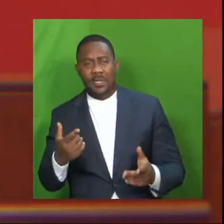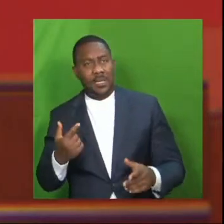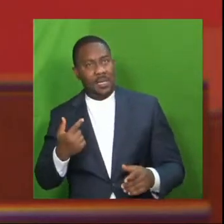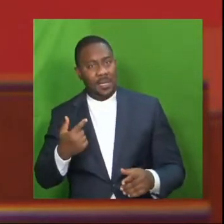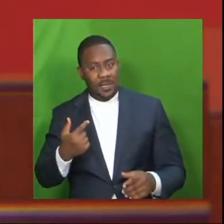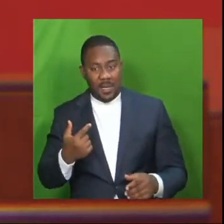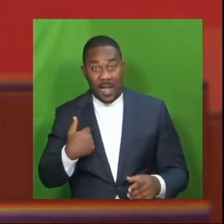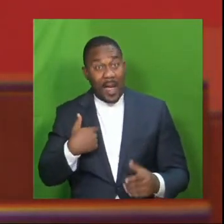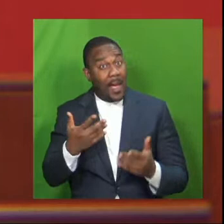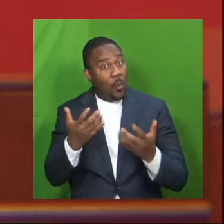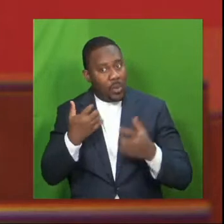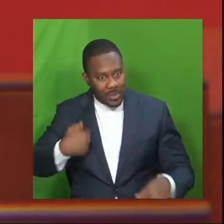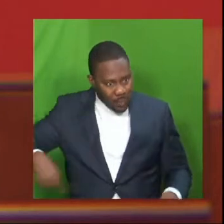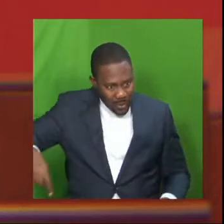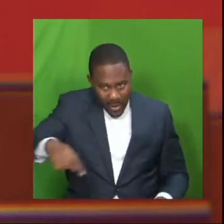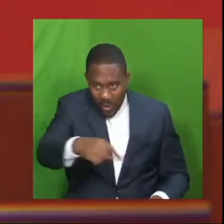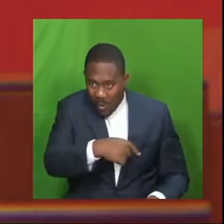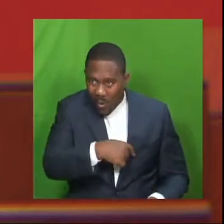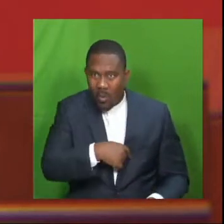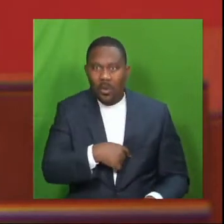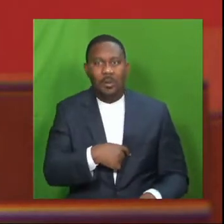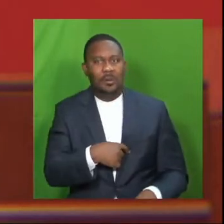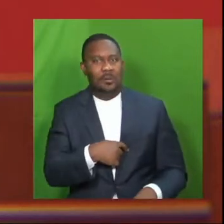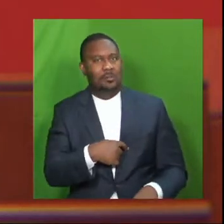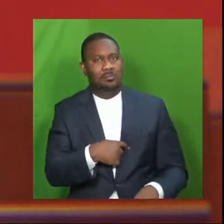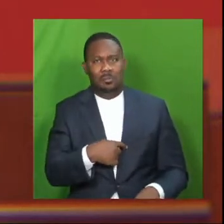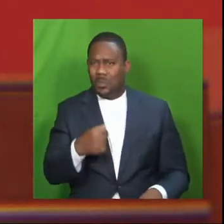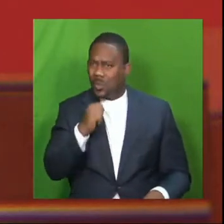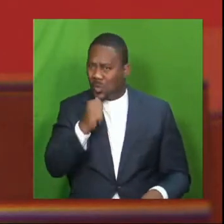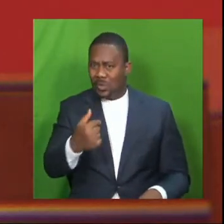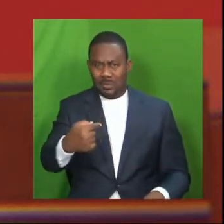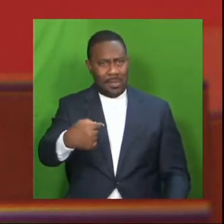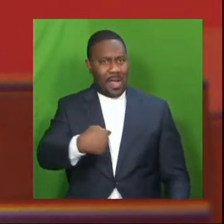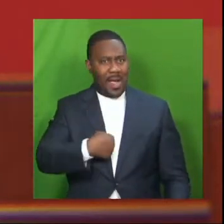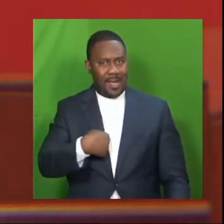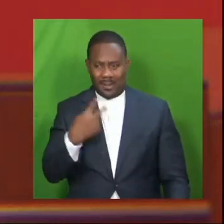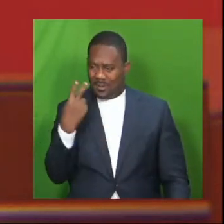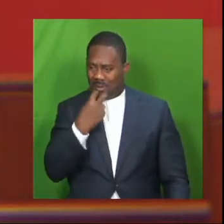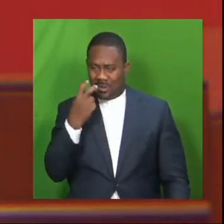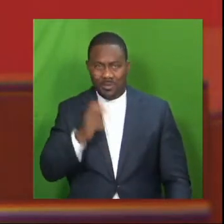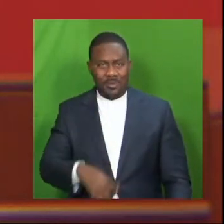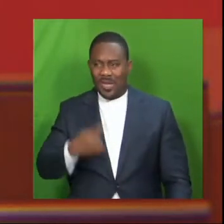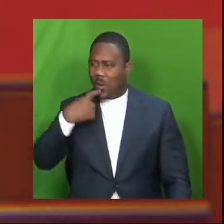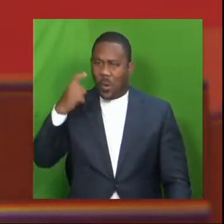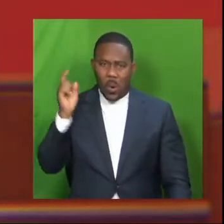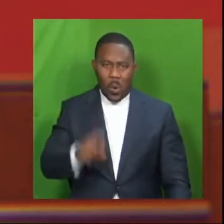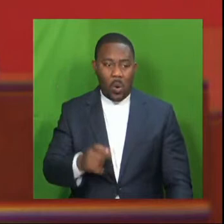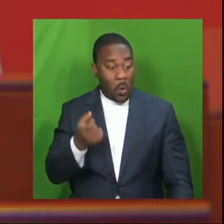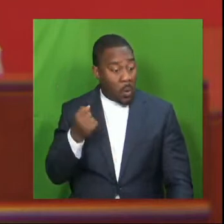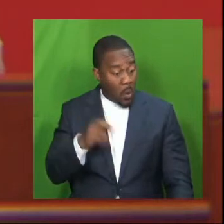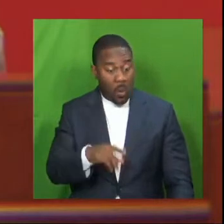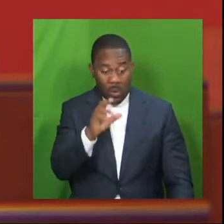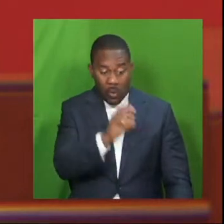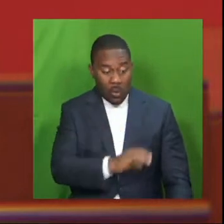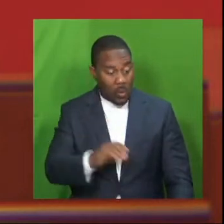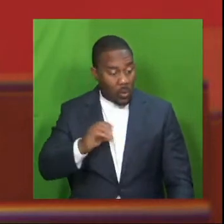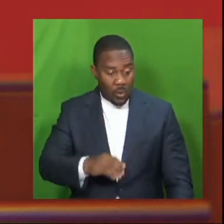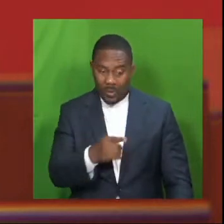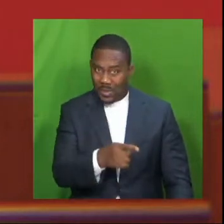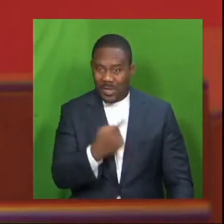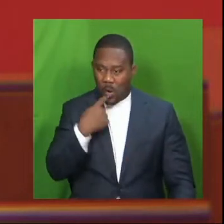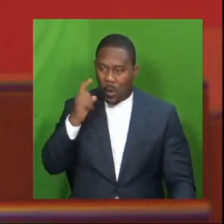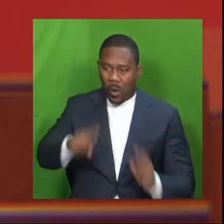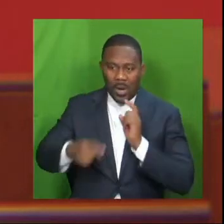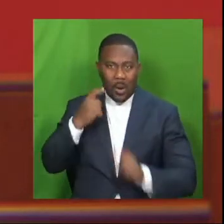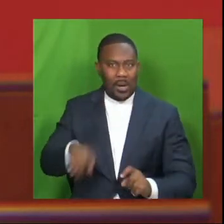together, not to be dictated to by the Speaker or by a committee of Parliament, but by the whole House.